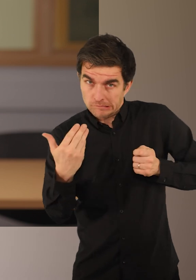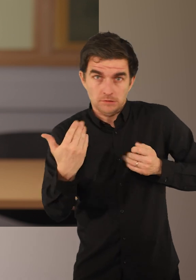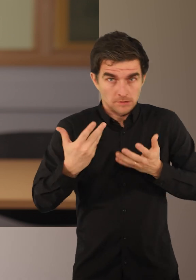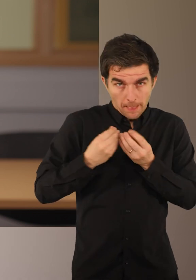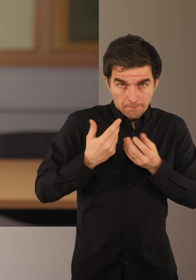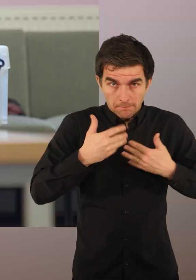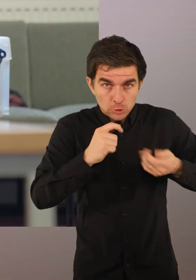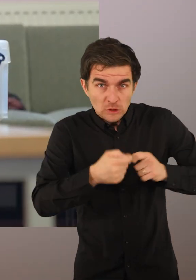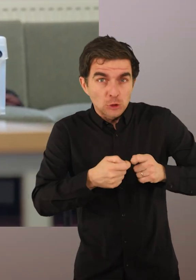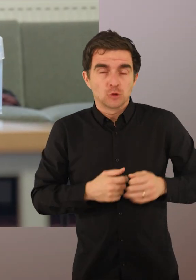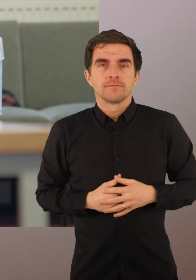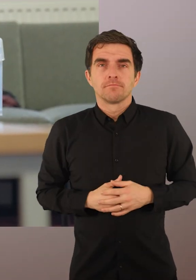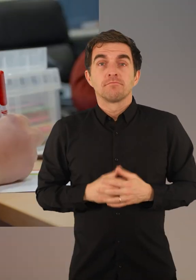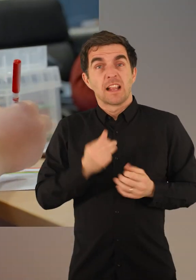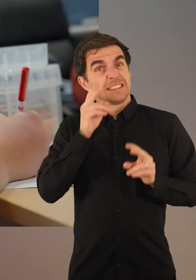them make the change too.